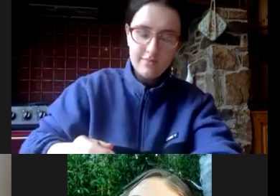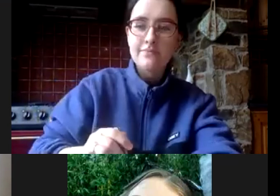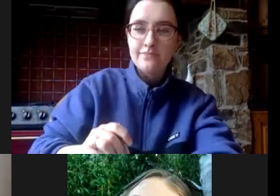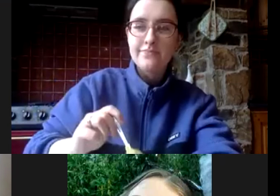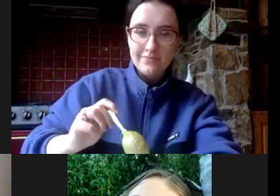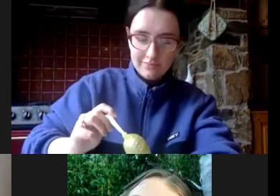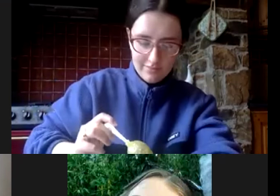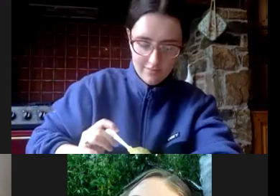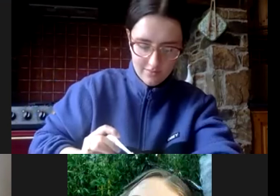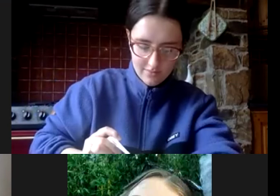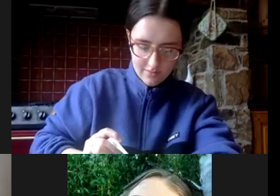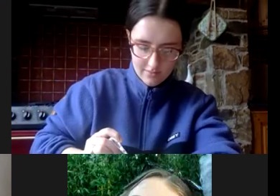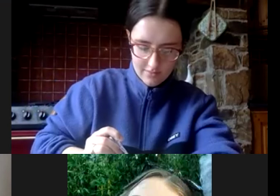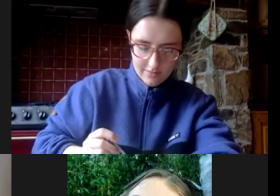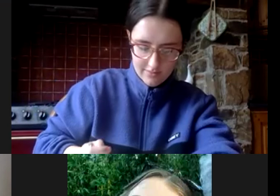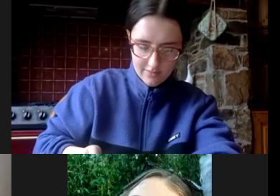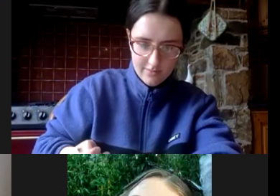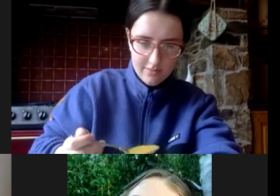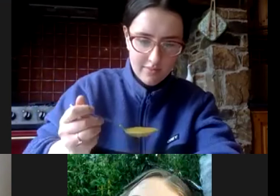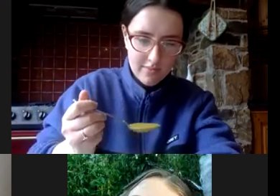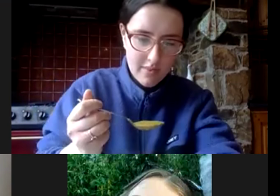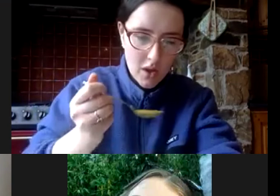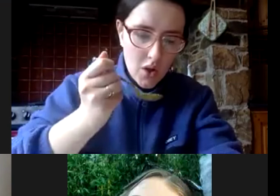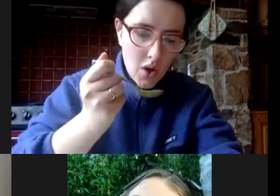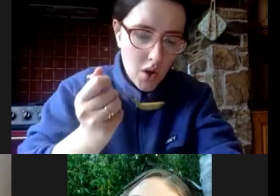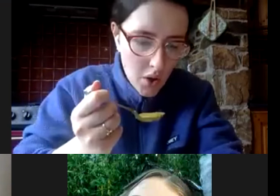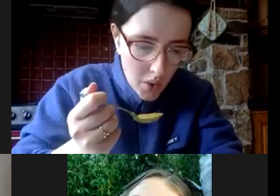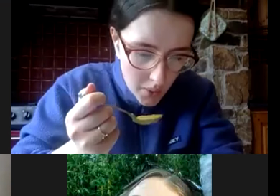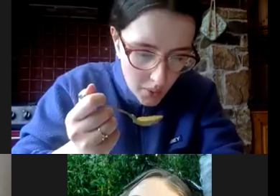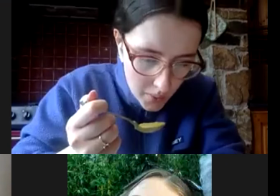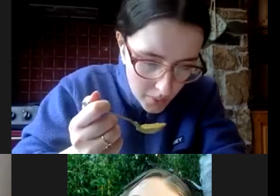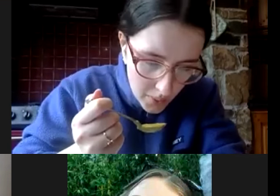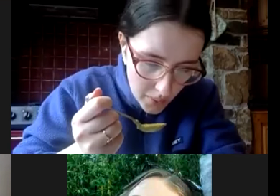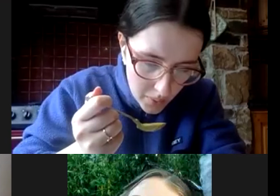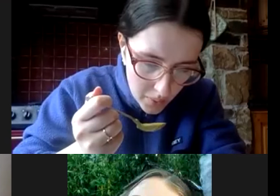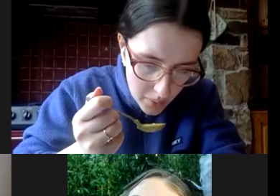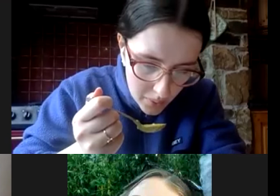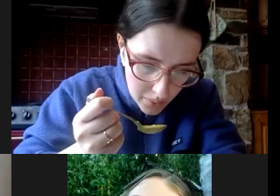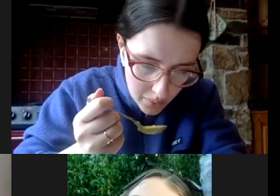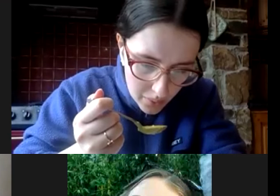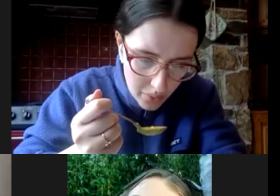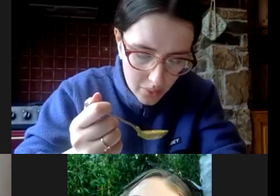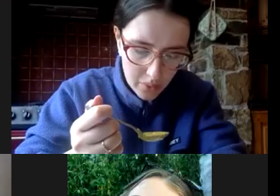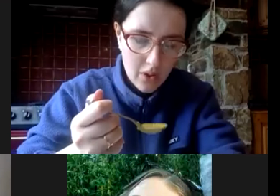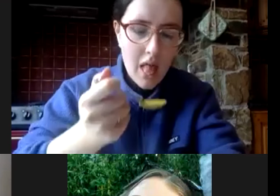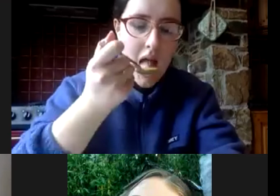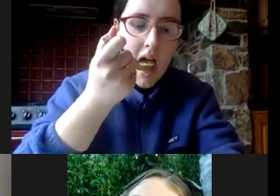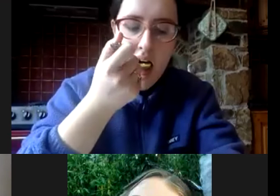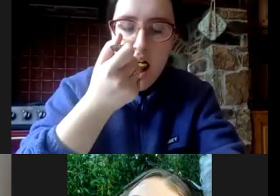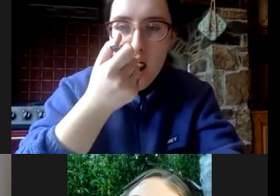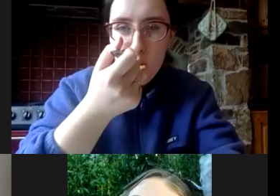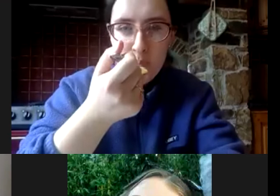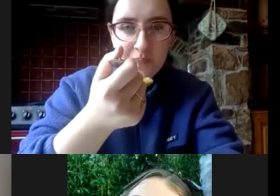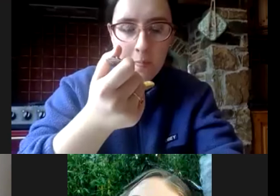Joseph's School for Deaf Boys. And I remember one day having a conversation with one of the teachers